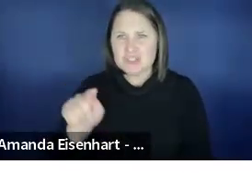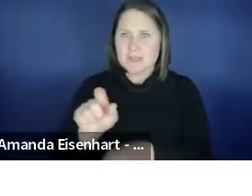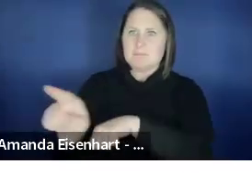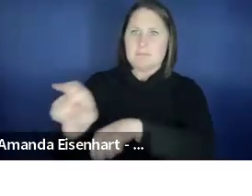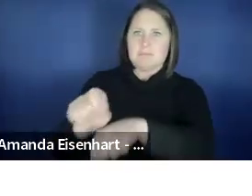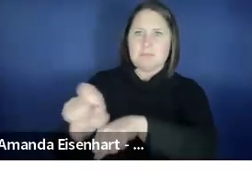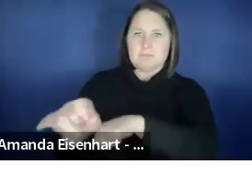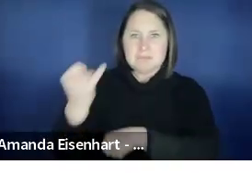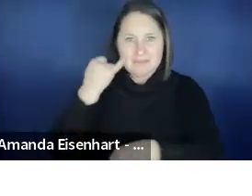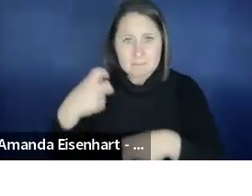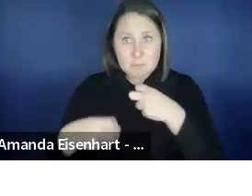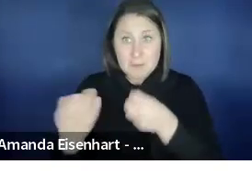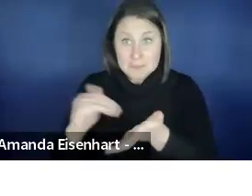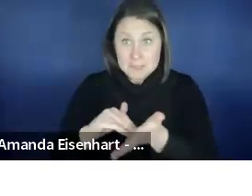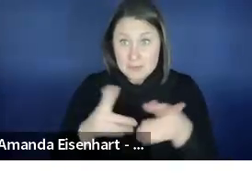too.